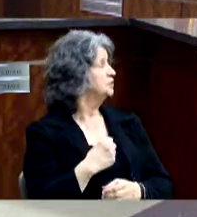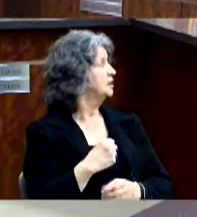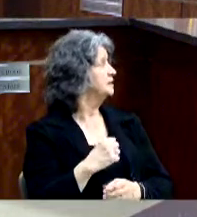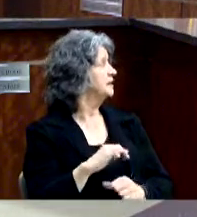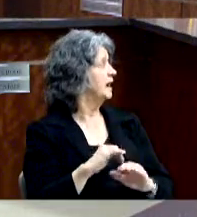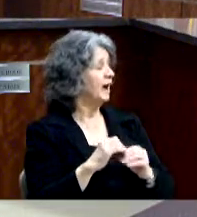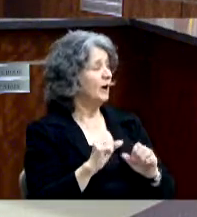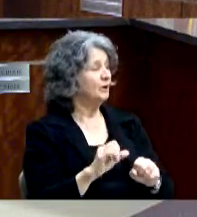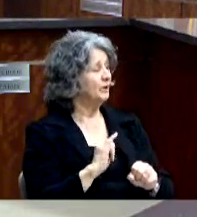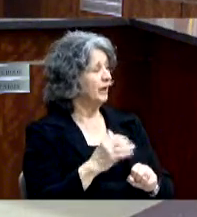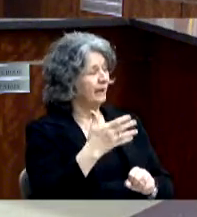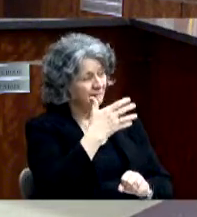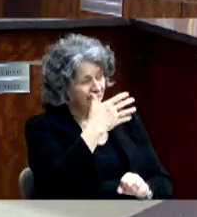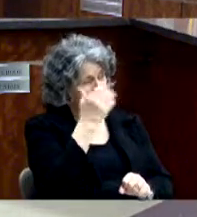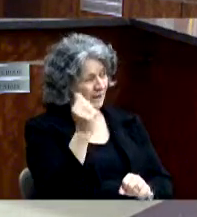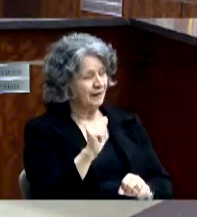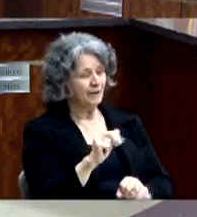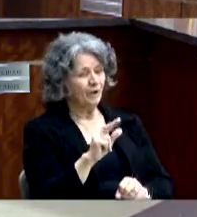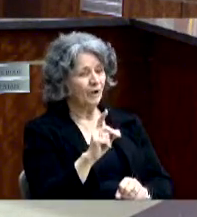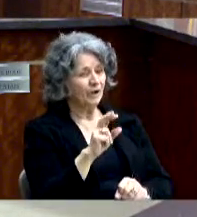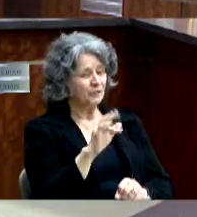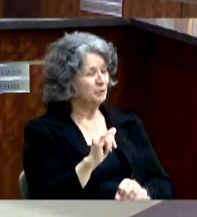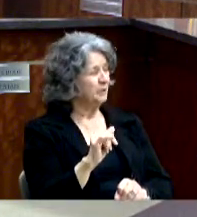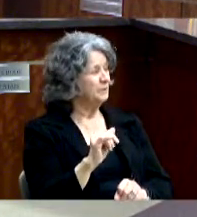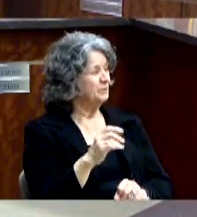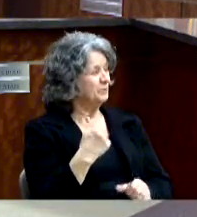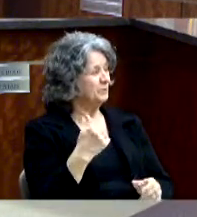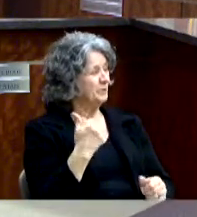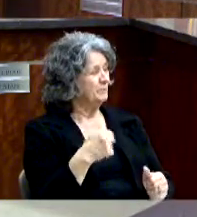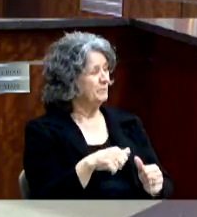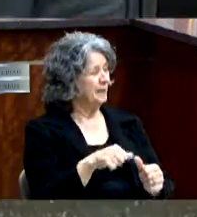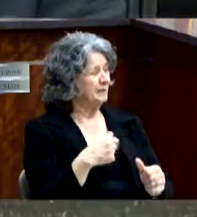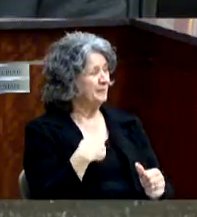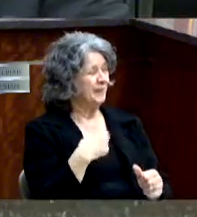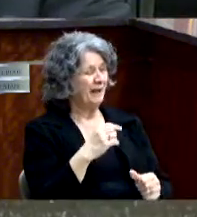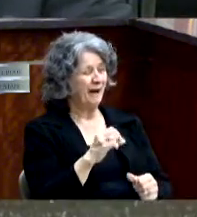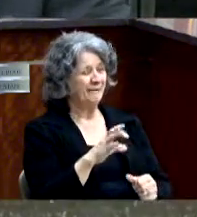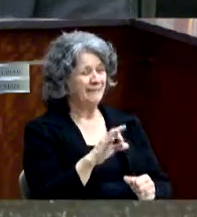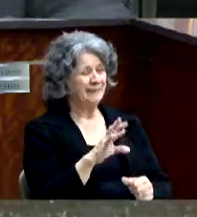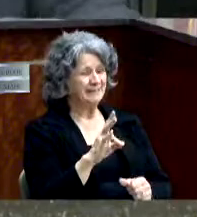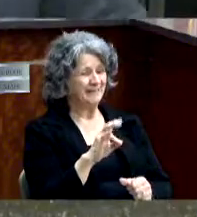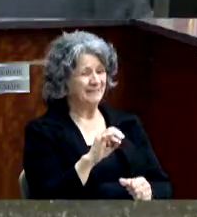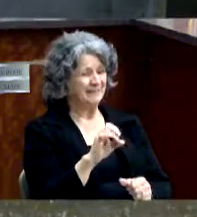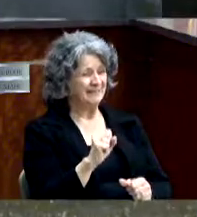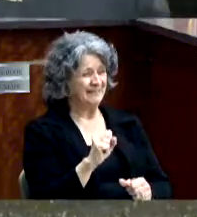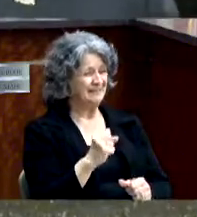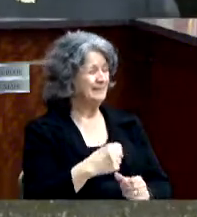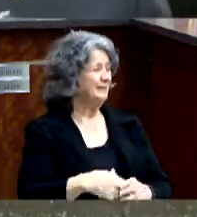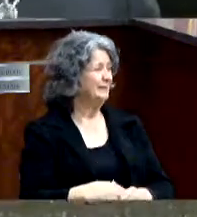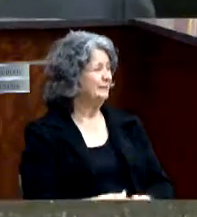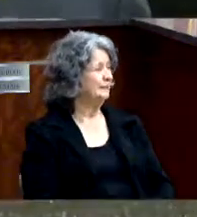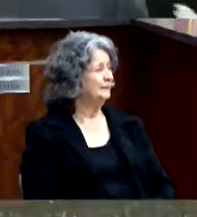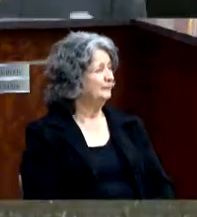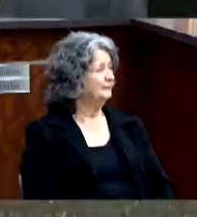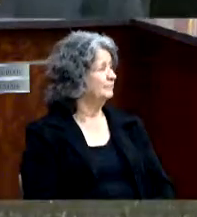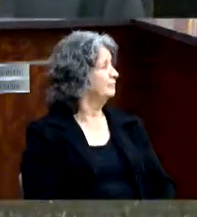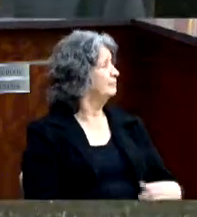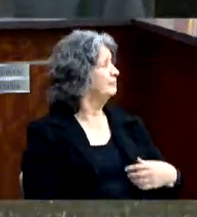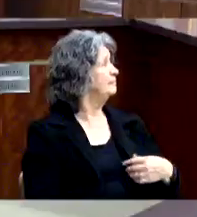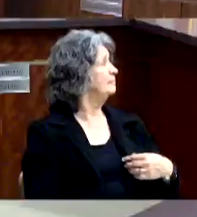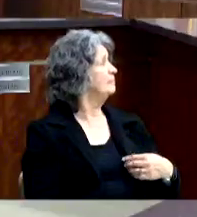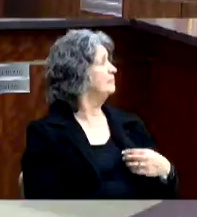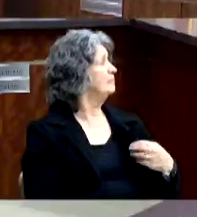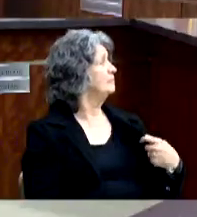Audrey? She brought back the 70s to me over there at Eisenhower. Yes, she was a speaker too. She had a box of all of her